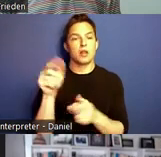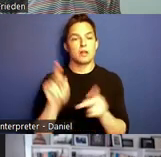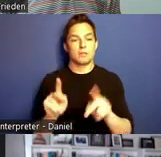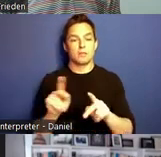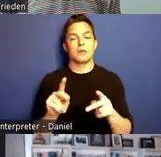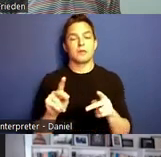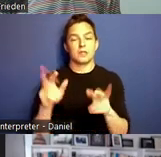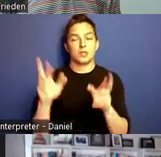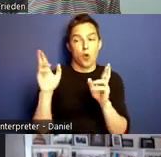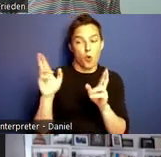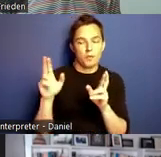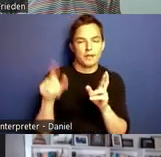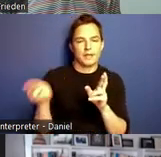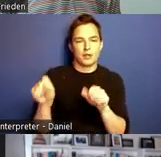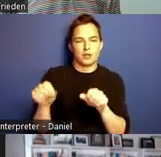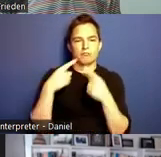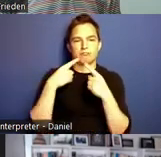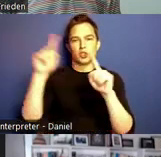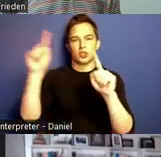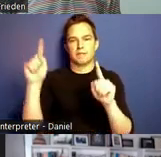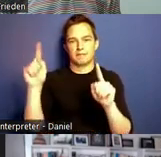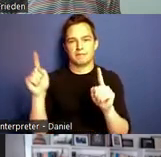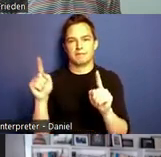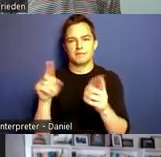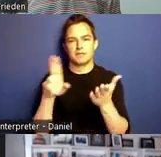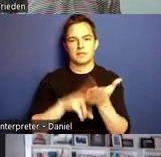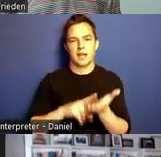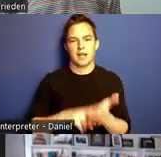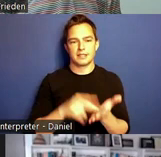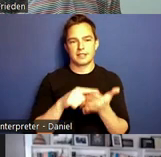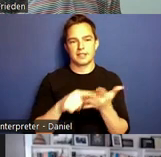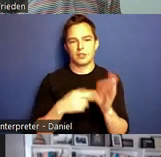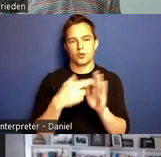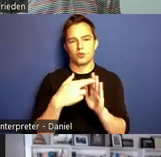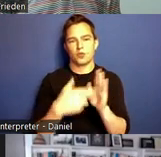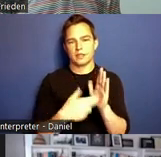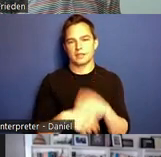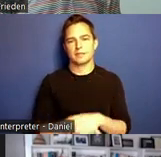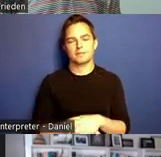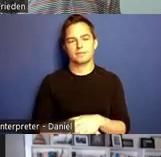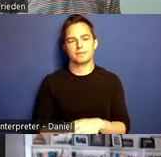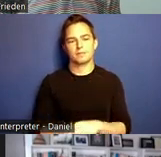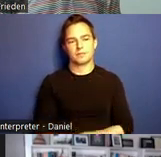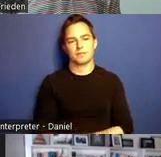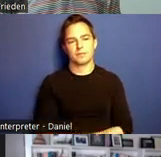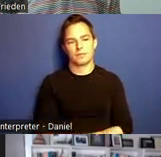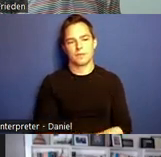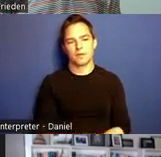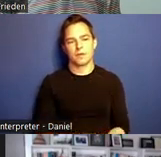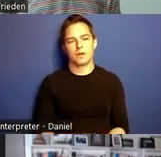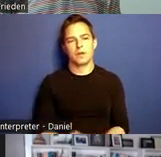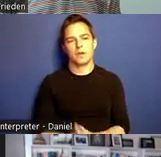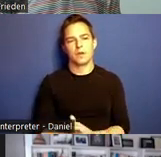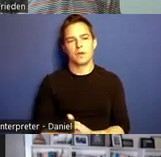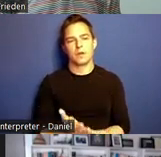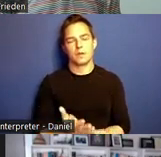could actually achieve the signing of the regulations. So I would just want to make